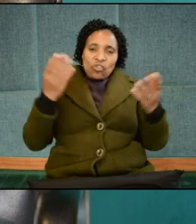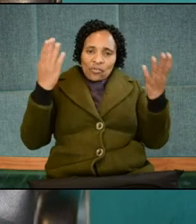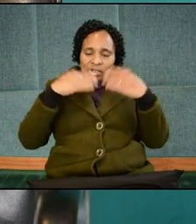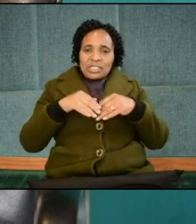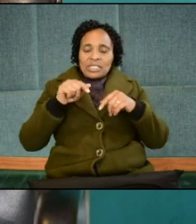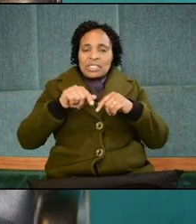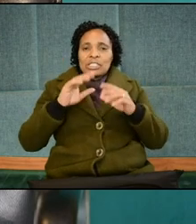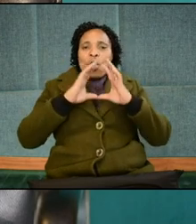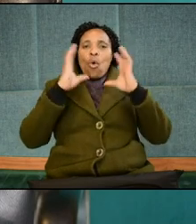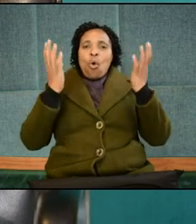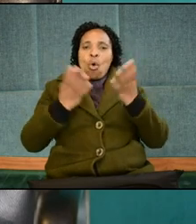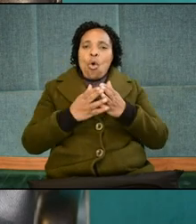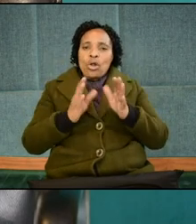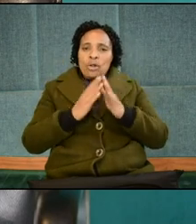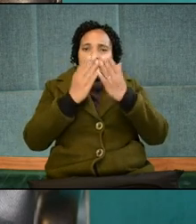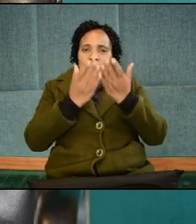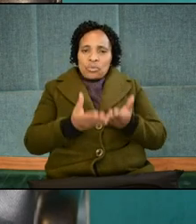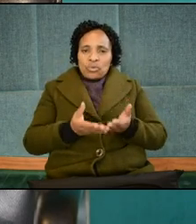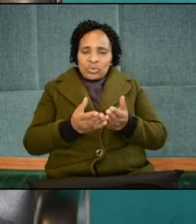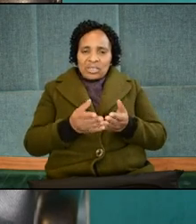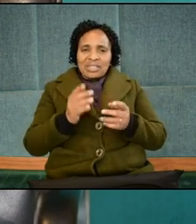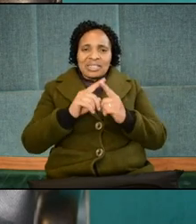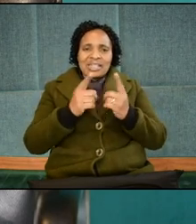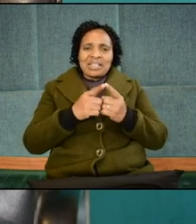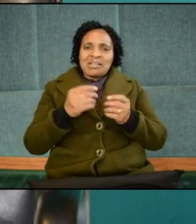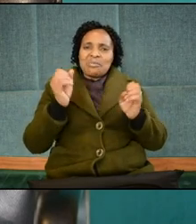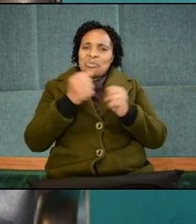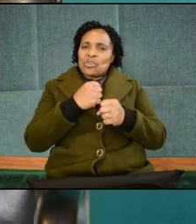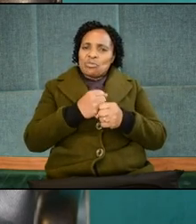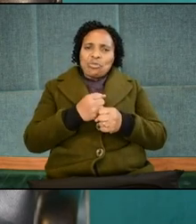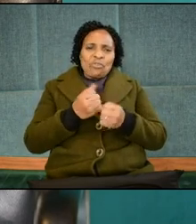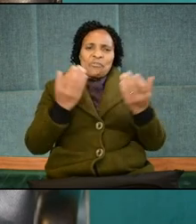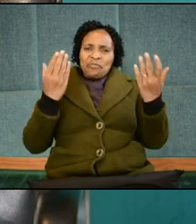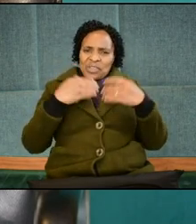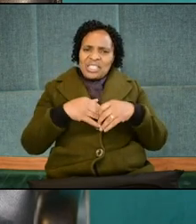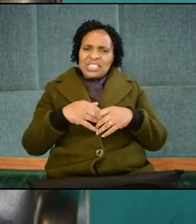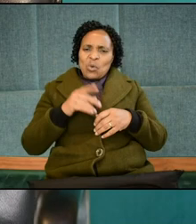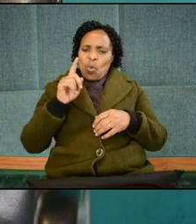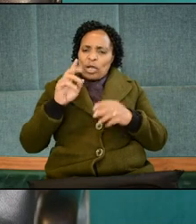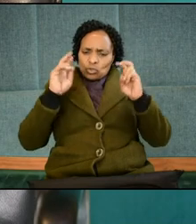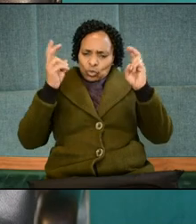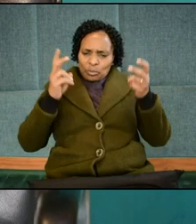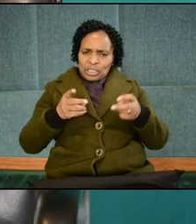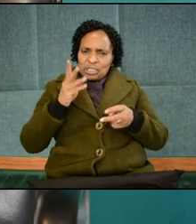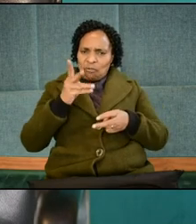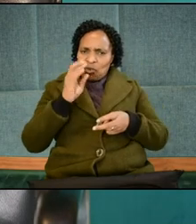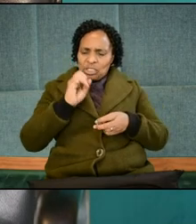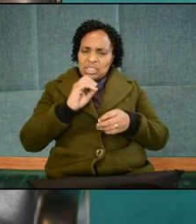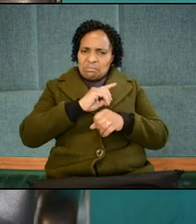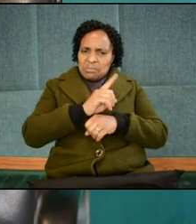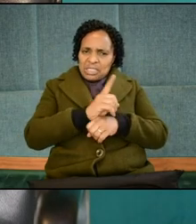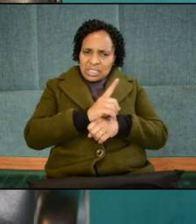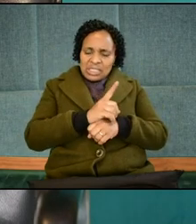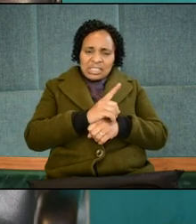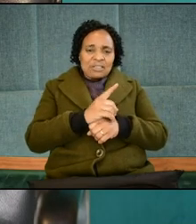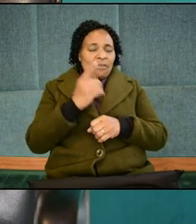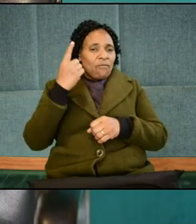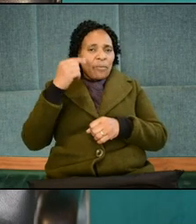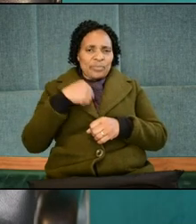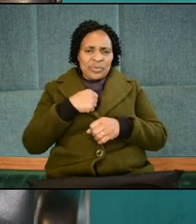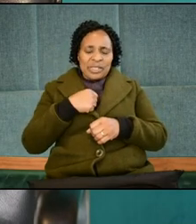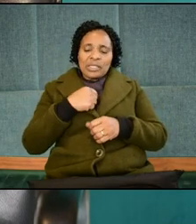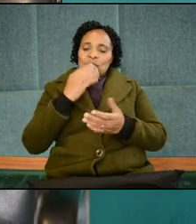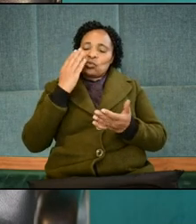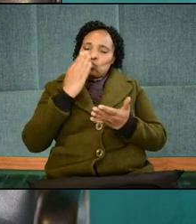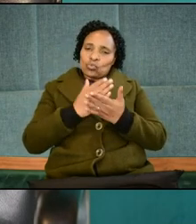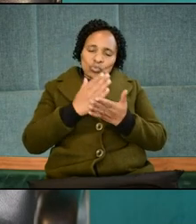oh my God, I finished this book, and in chemistry, I can't even finish one topic in 40 minutes. So I think for me, it really took a lot of, you